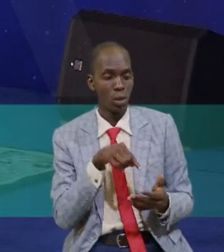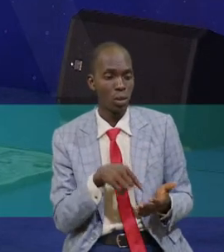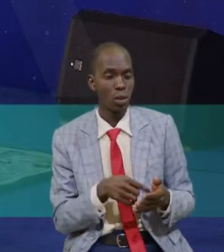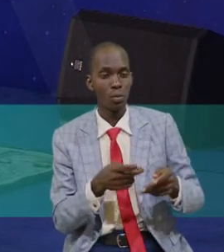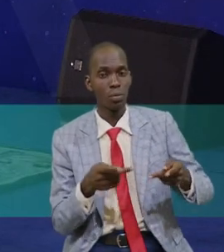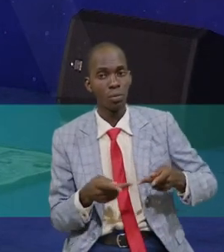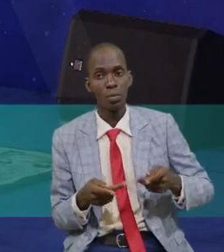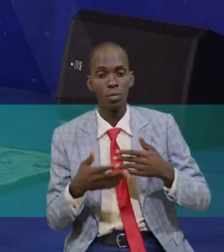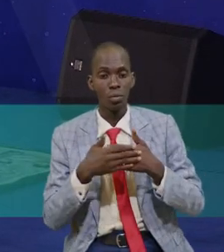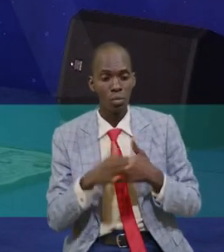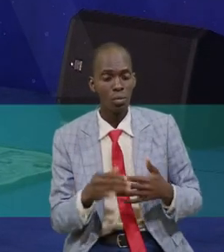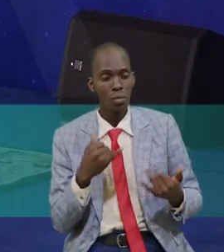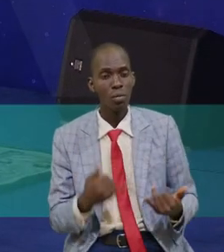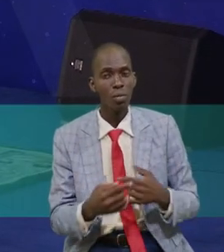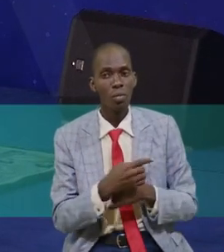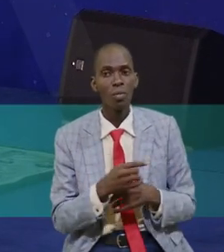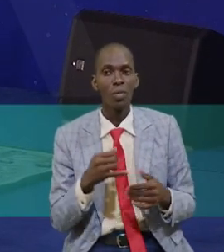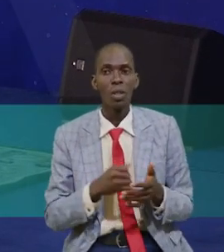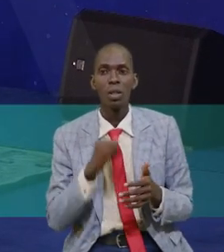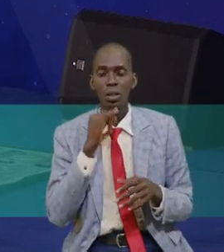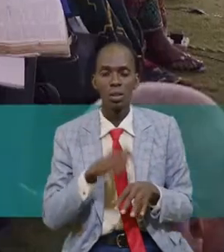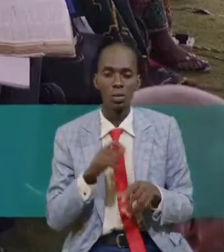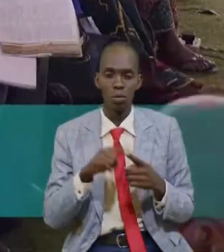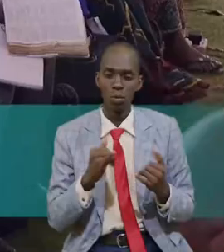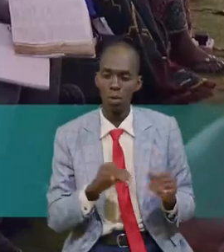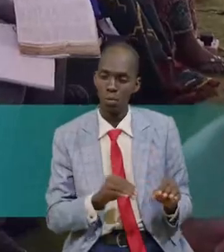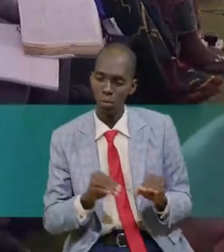this day is the time to now move on.